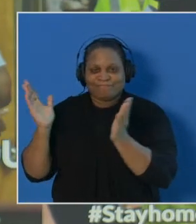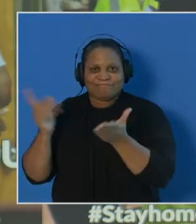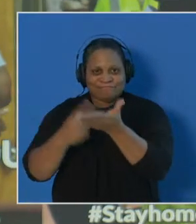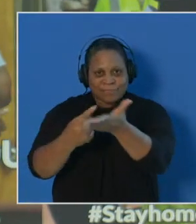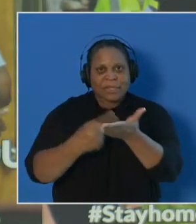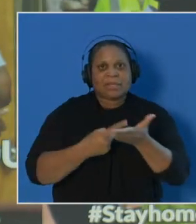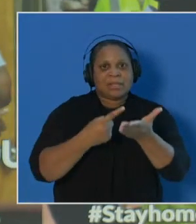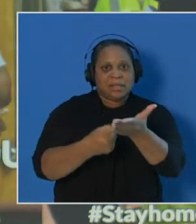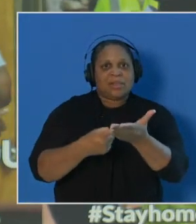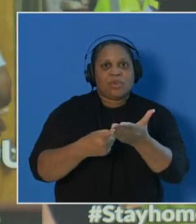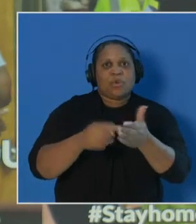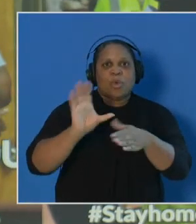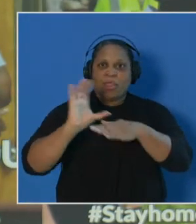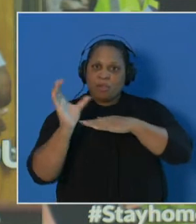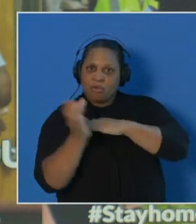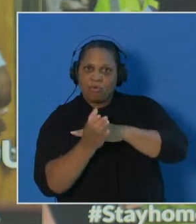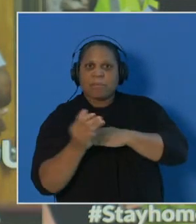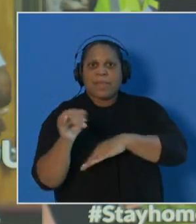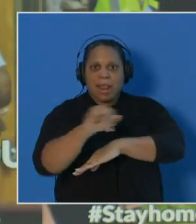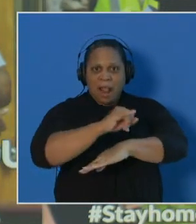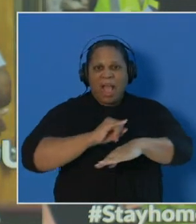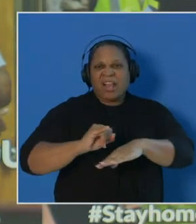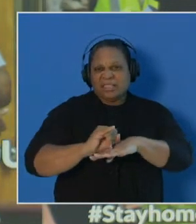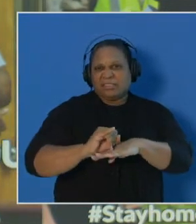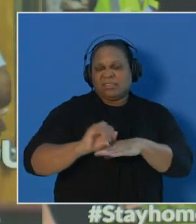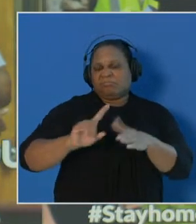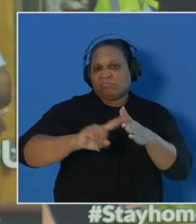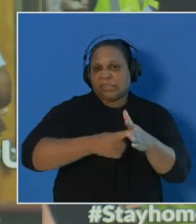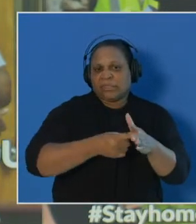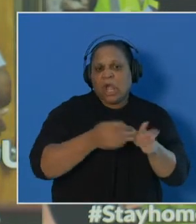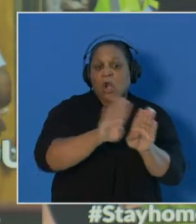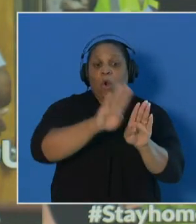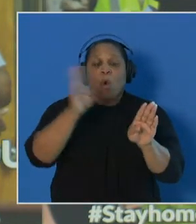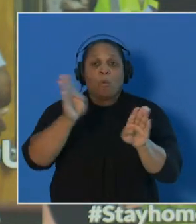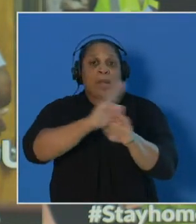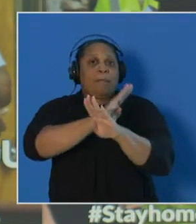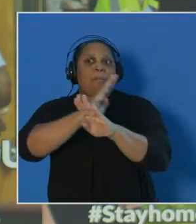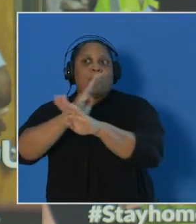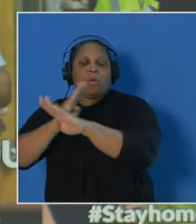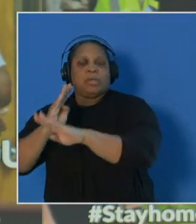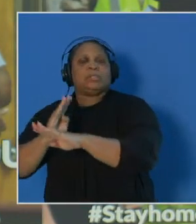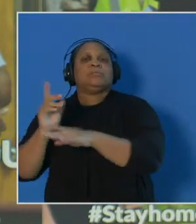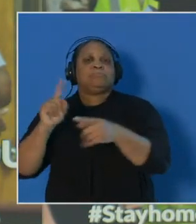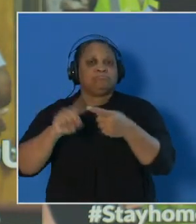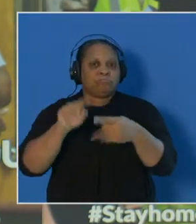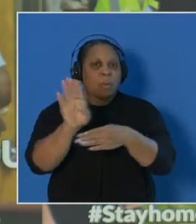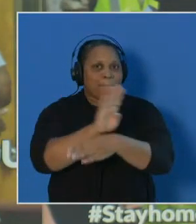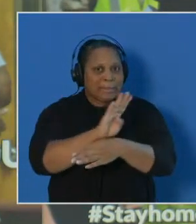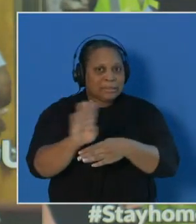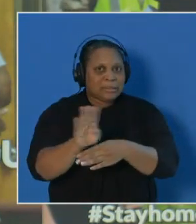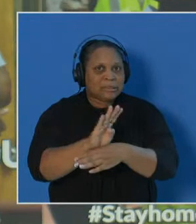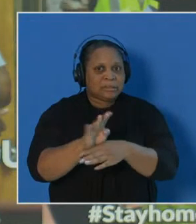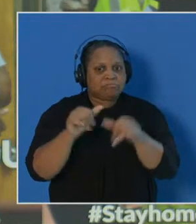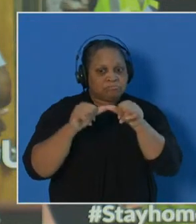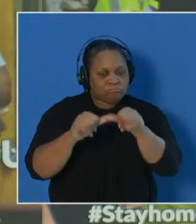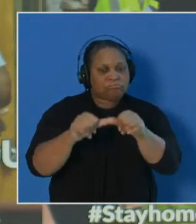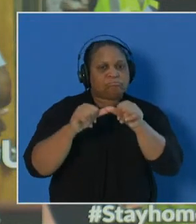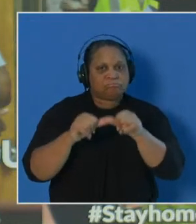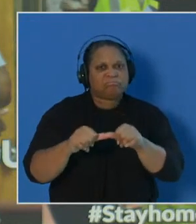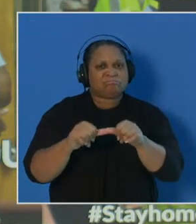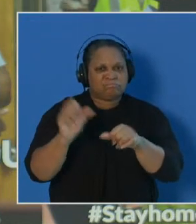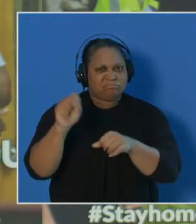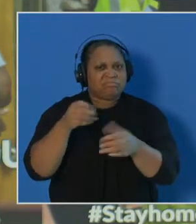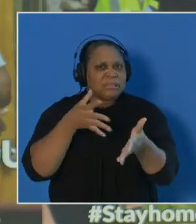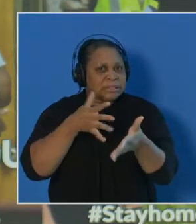government to discuss the reopening of our respective countries' borders to visitors. On an ongoing basis, we have been studying